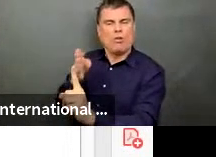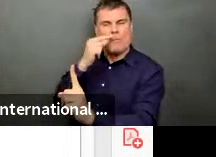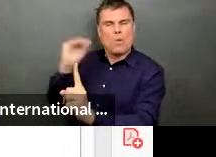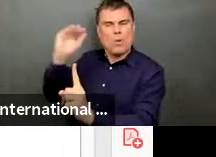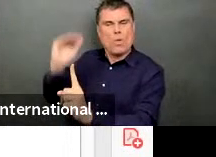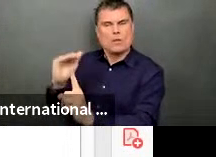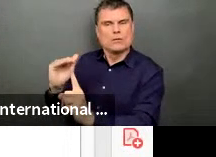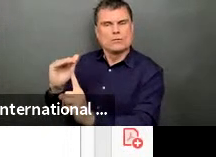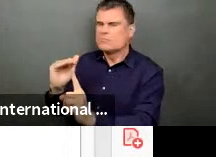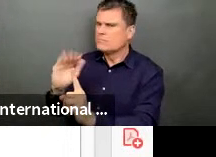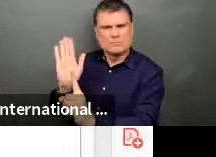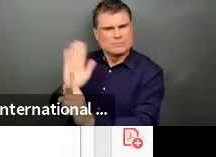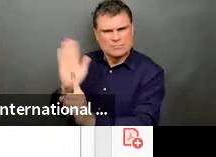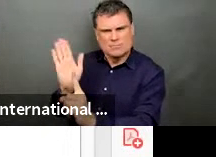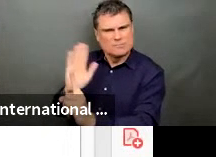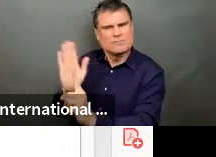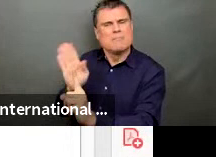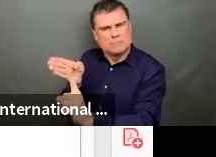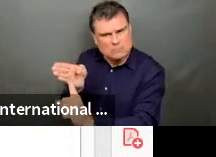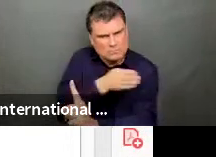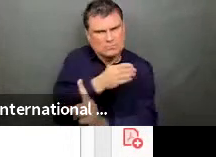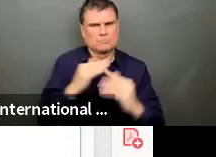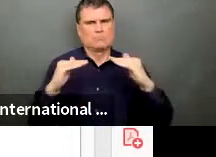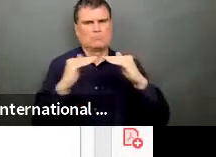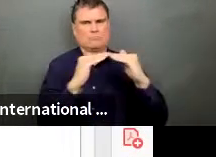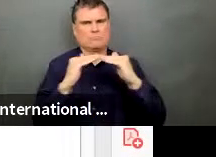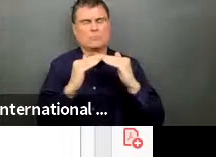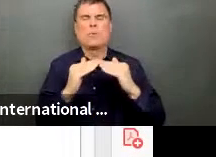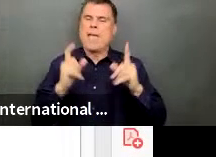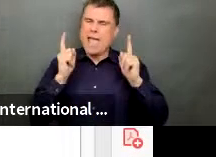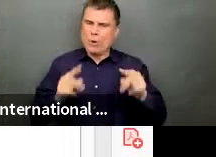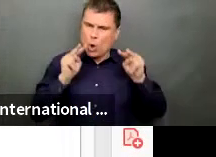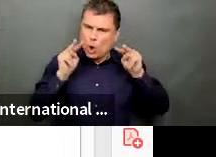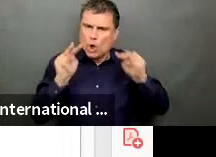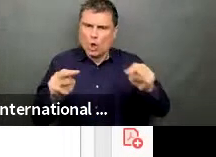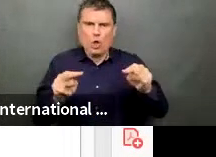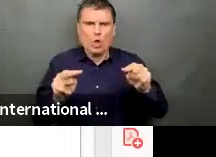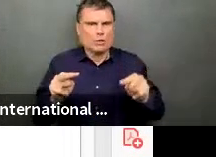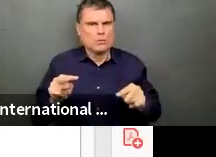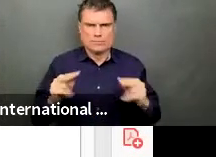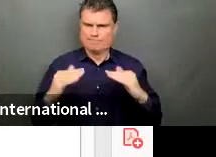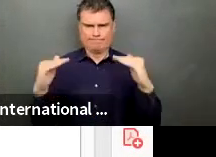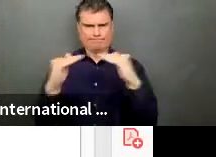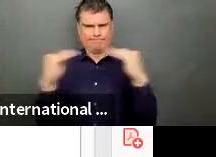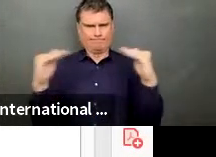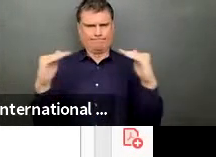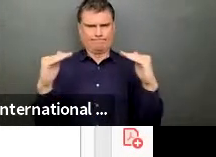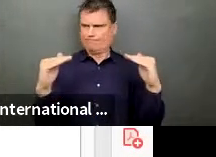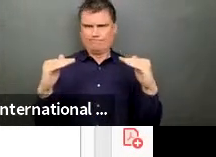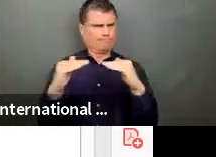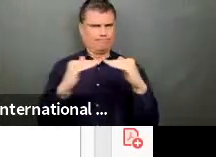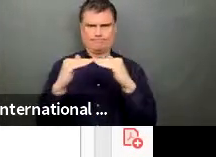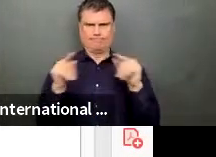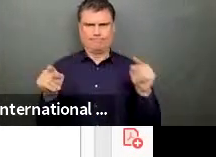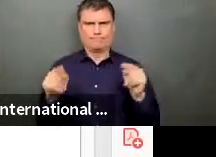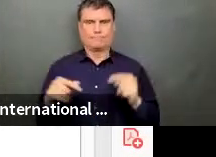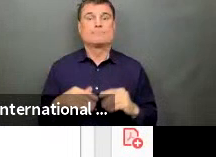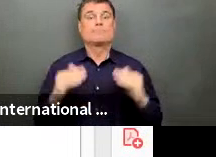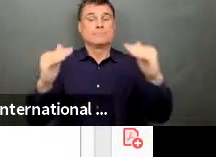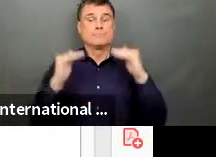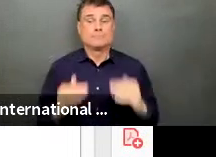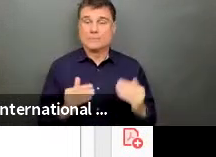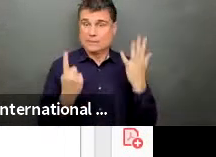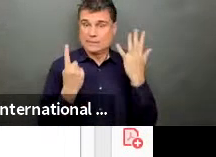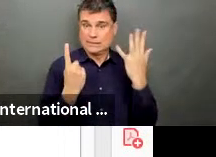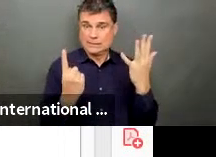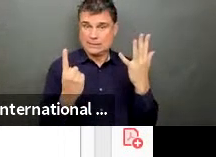and other emergencies and humanitarian crises. 6, recognize that ministers need to promote the elimination